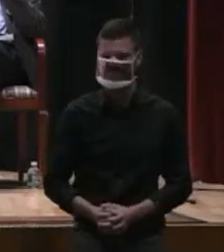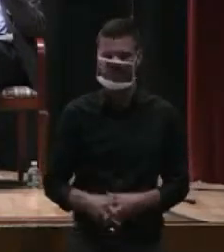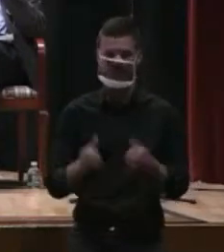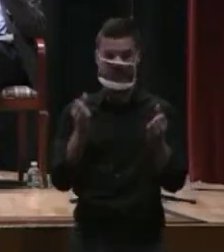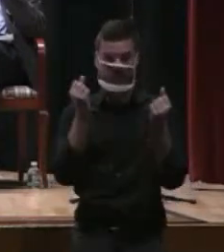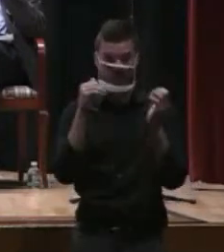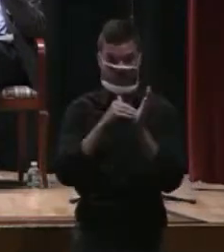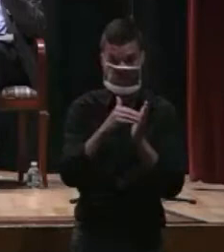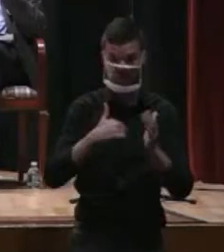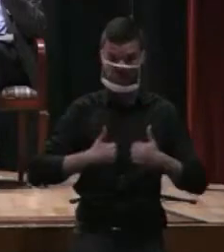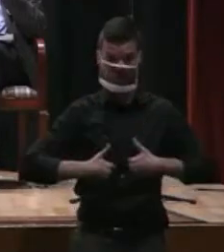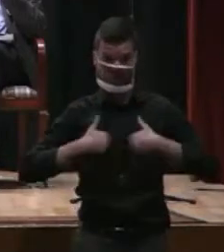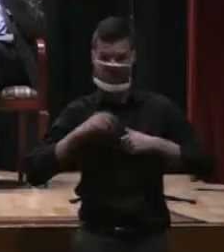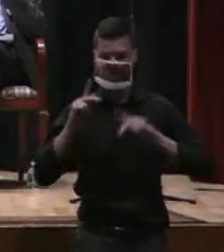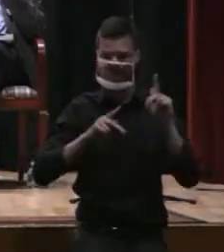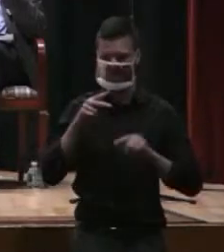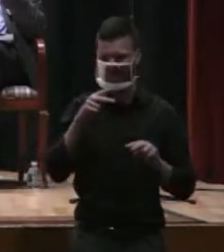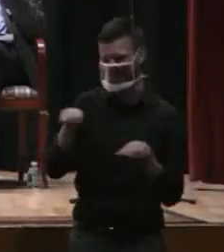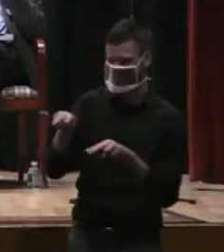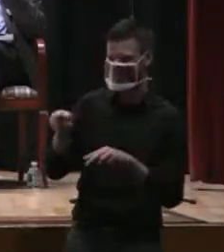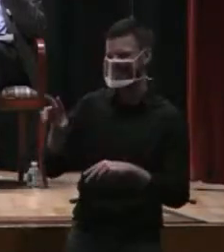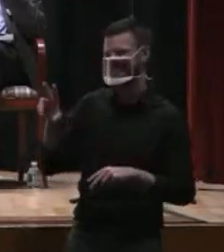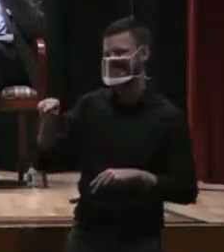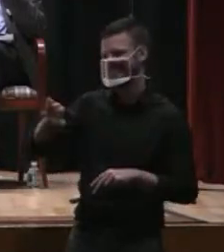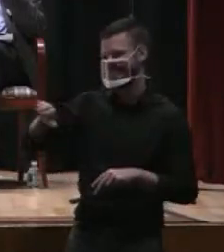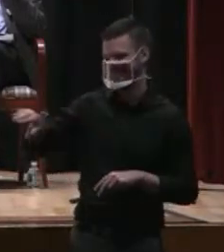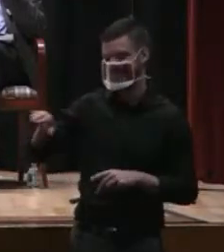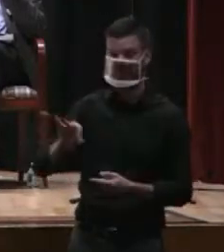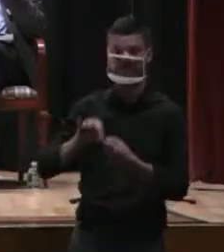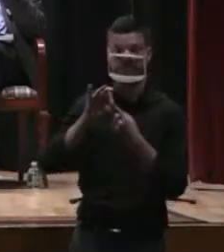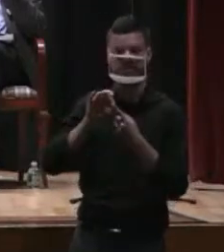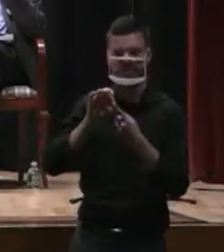me out of the race, but God.